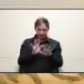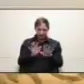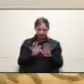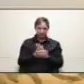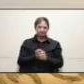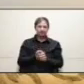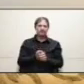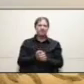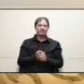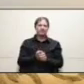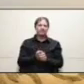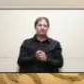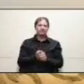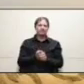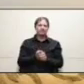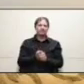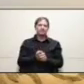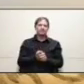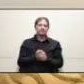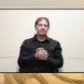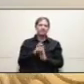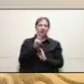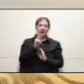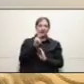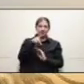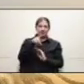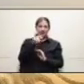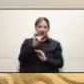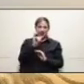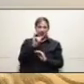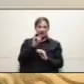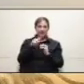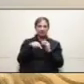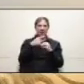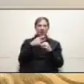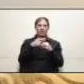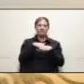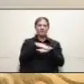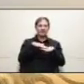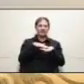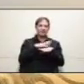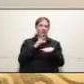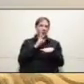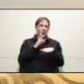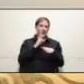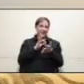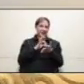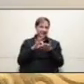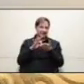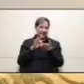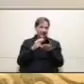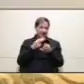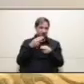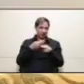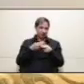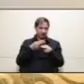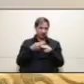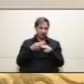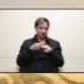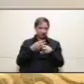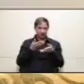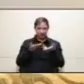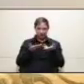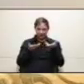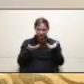on the KPIs in relation to basic water and sanitation service, just